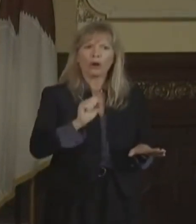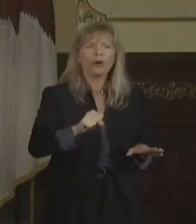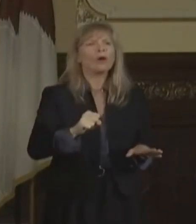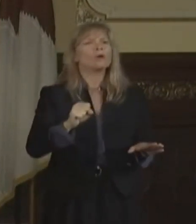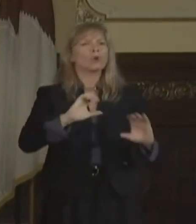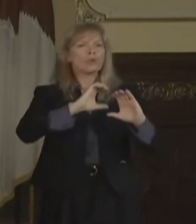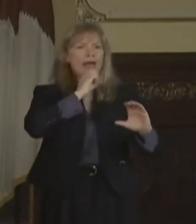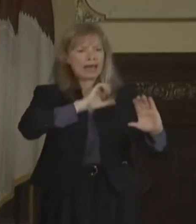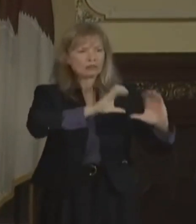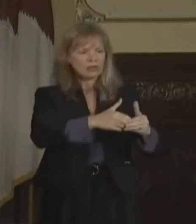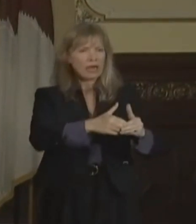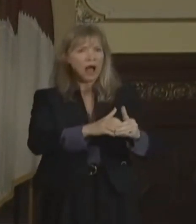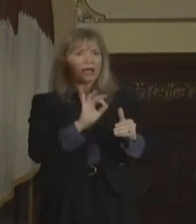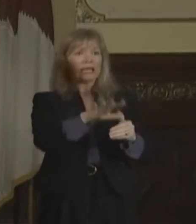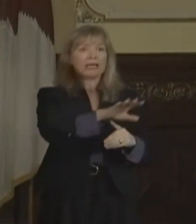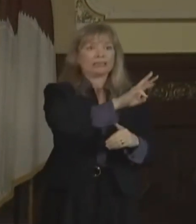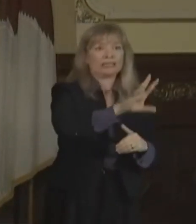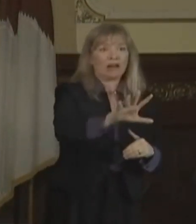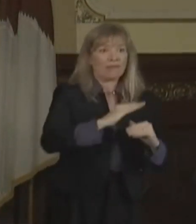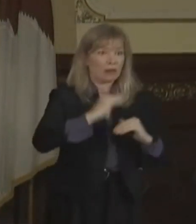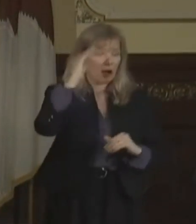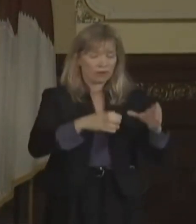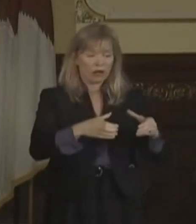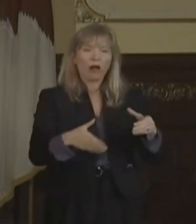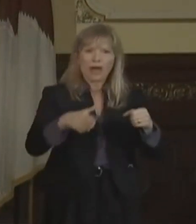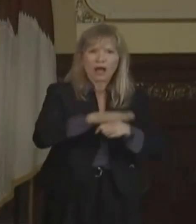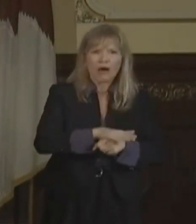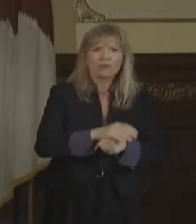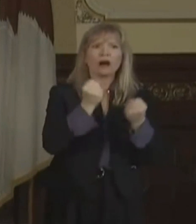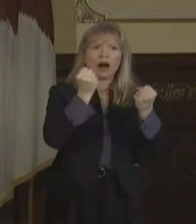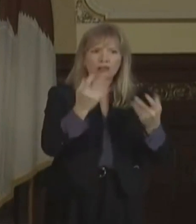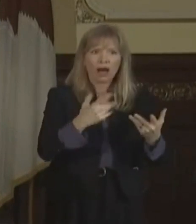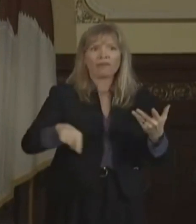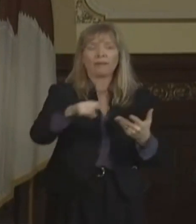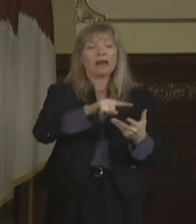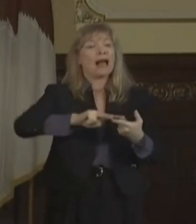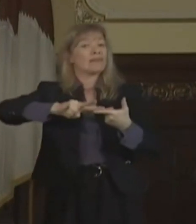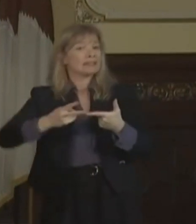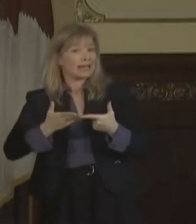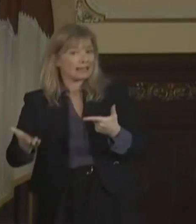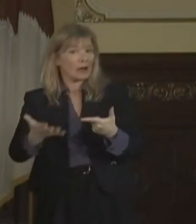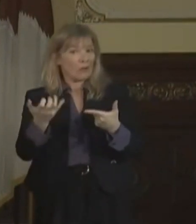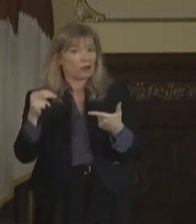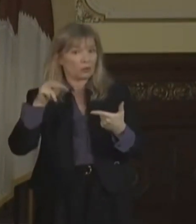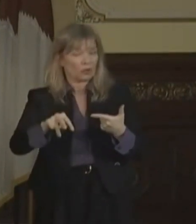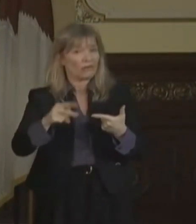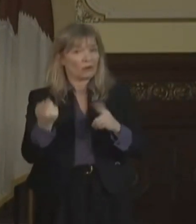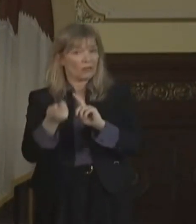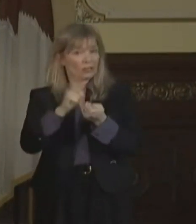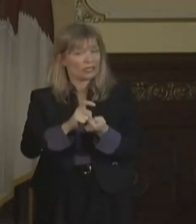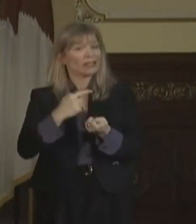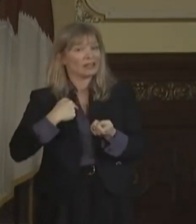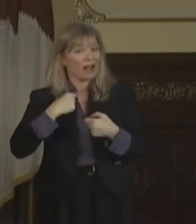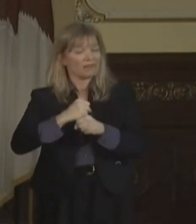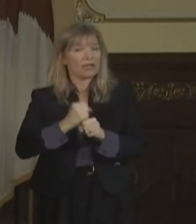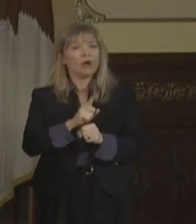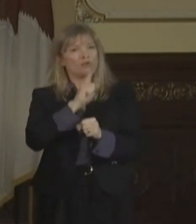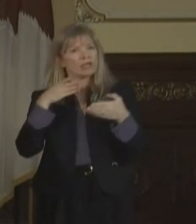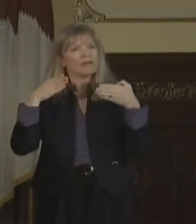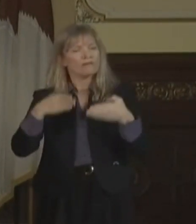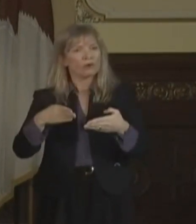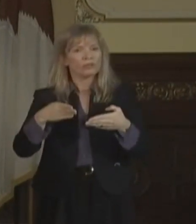age bracket that I put forward, 65 and over, covers a great deal of those. Second feature of the changes that I made is really a focus